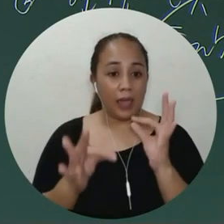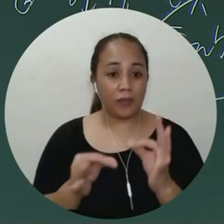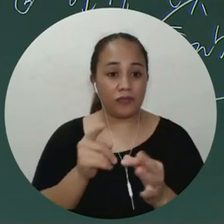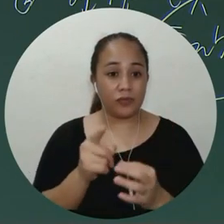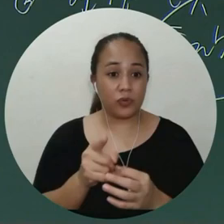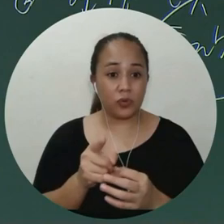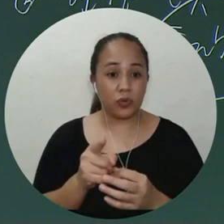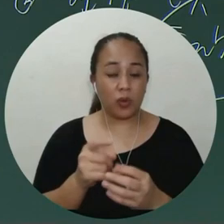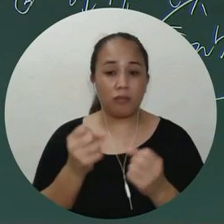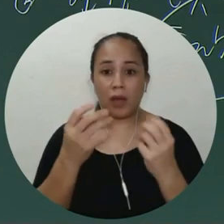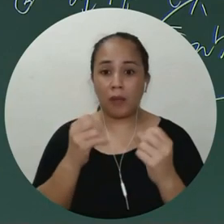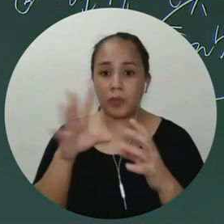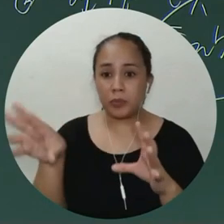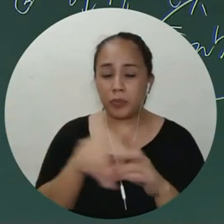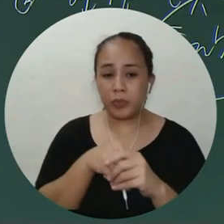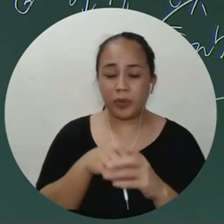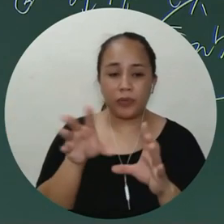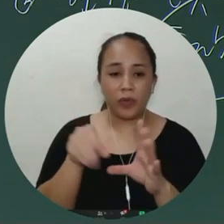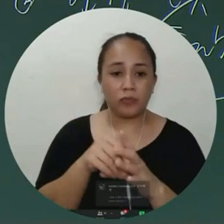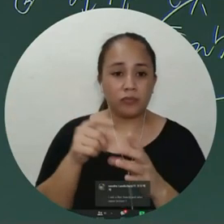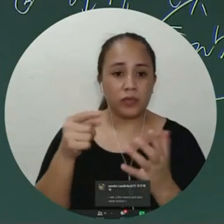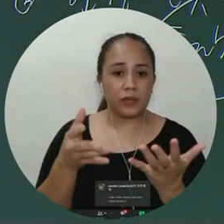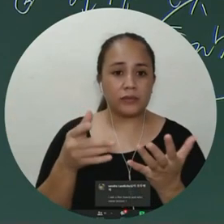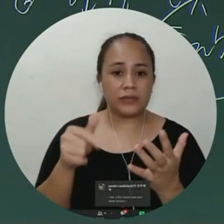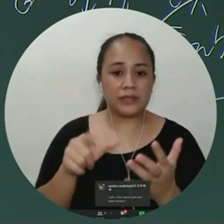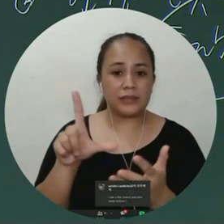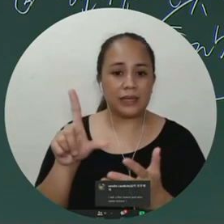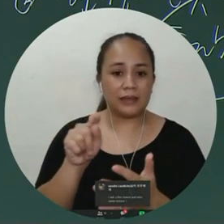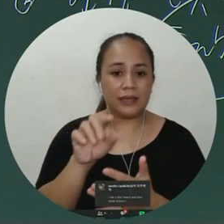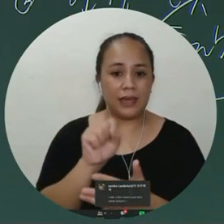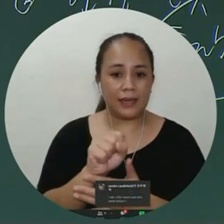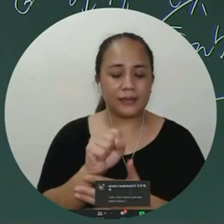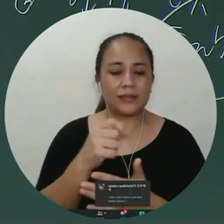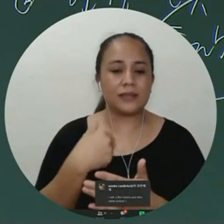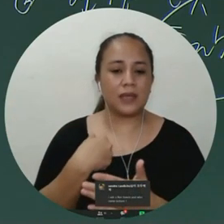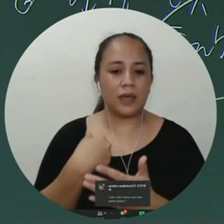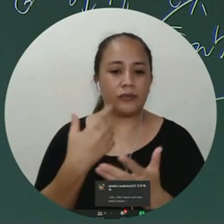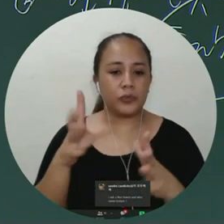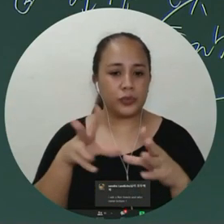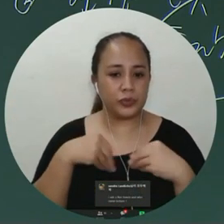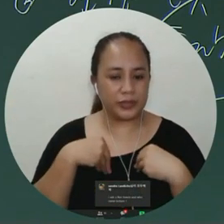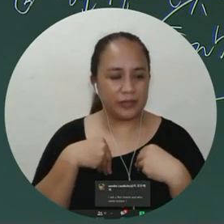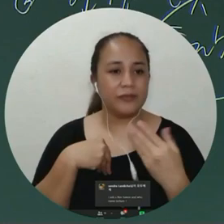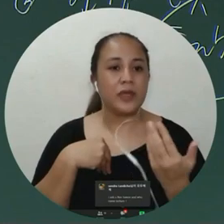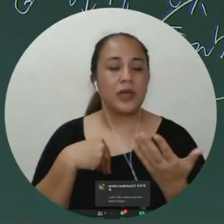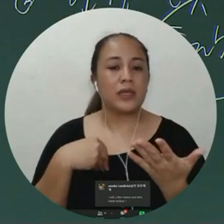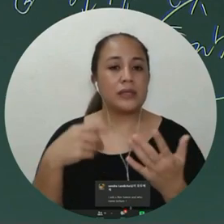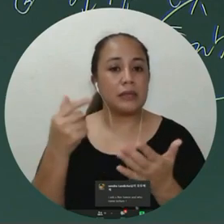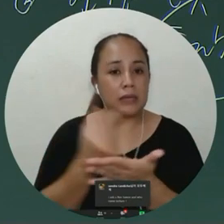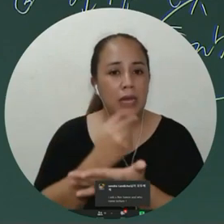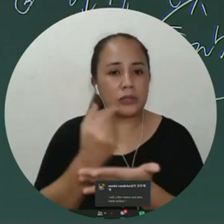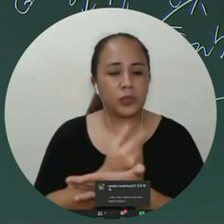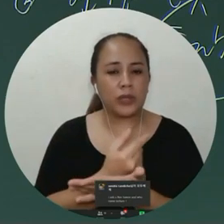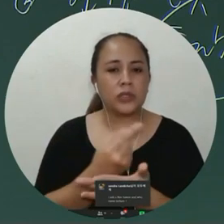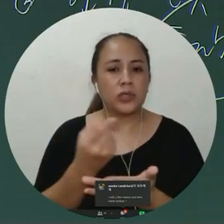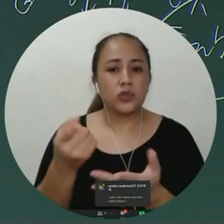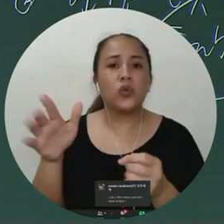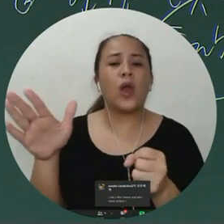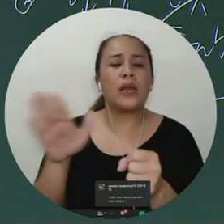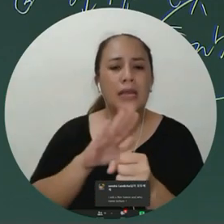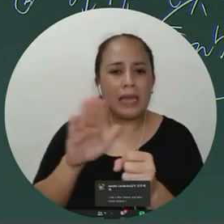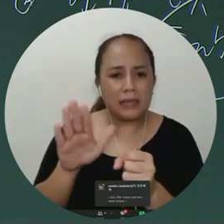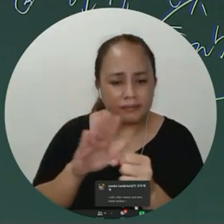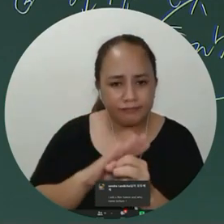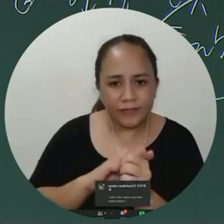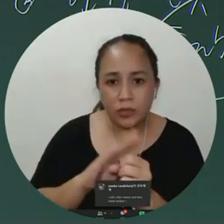are many participants for this LTS but if you receive the gospel then you are enough and sufficient to save the population of